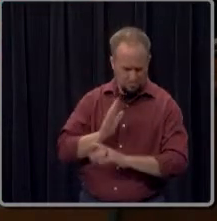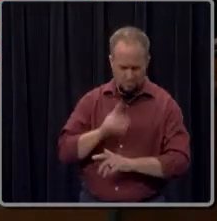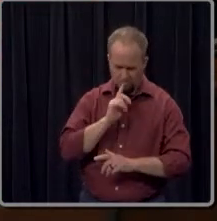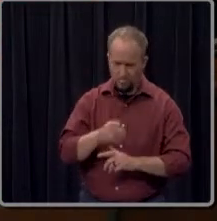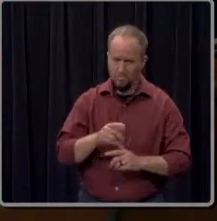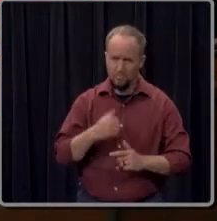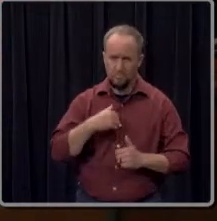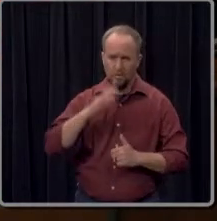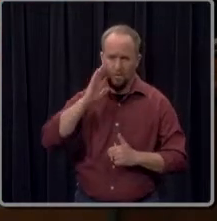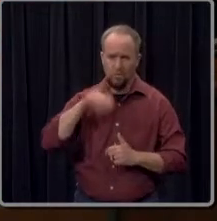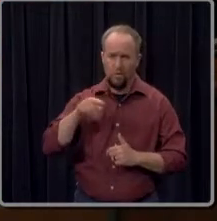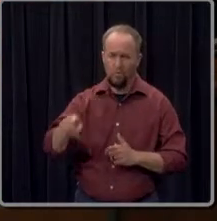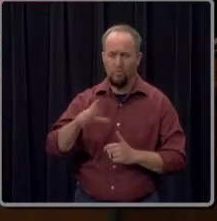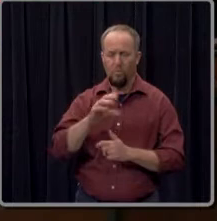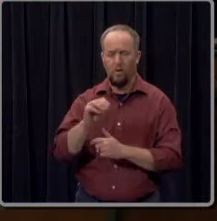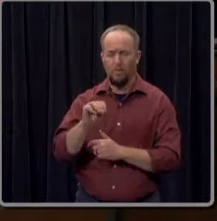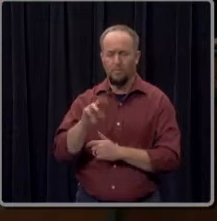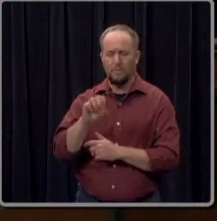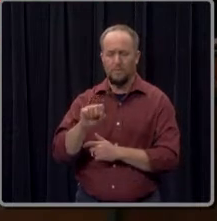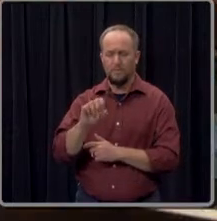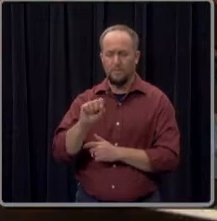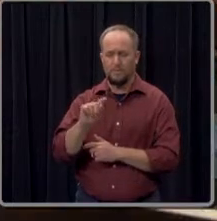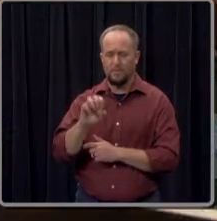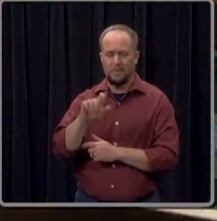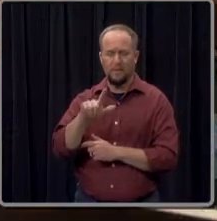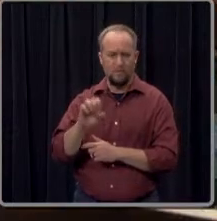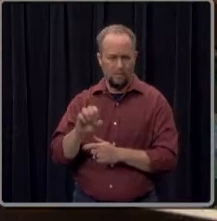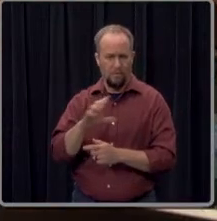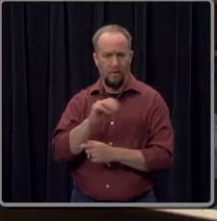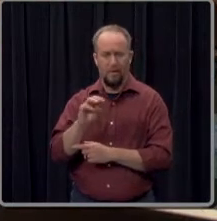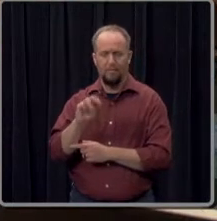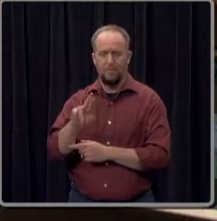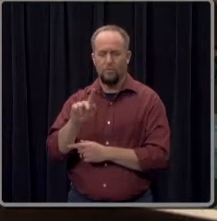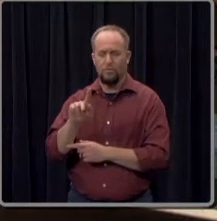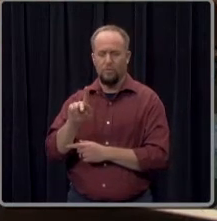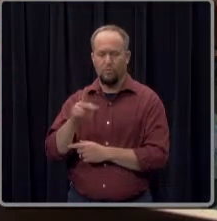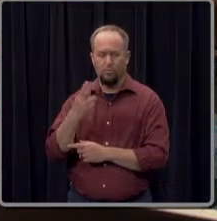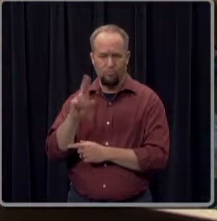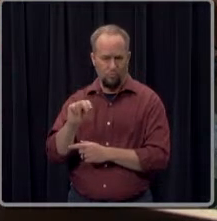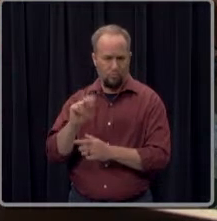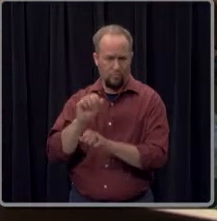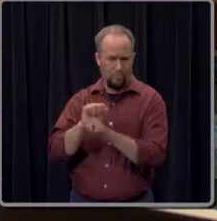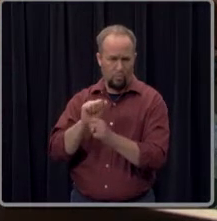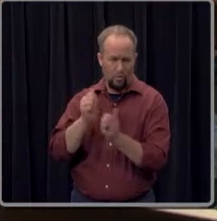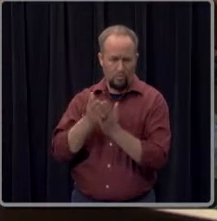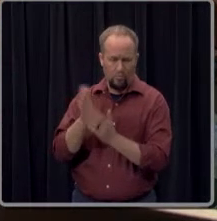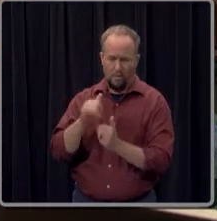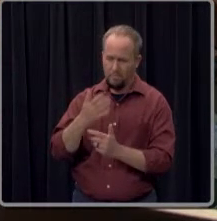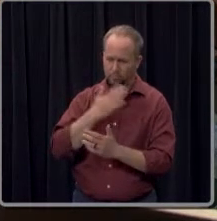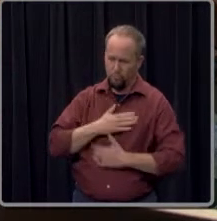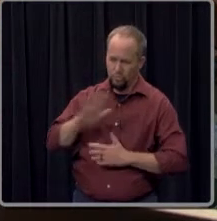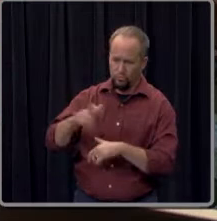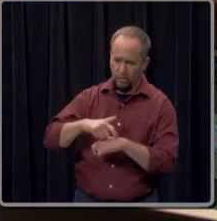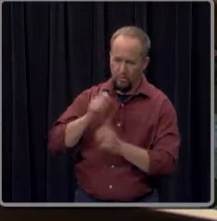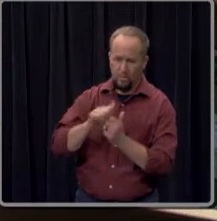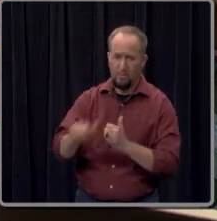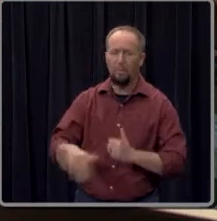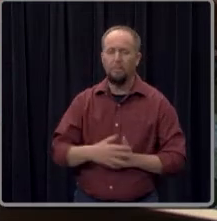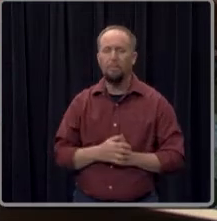absolutely. I know that you and Mrs. Steele and Mr. Kuhn have been working through some of that, so I appreciate your time on that.